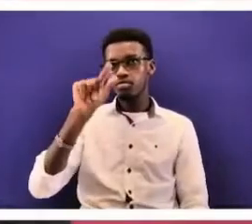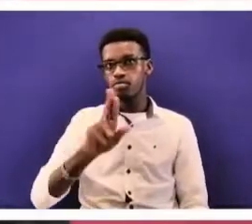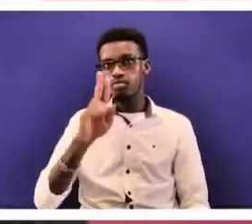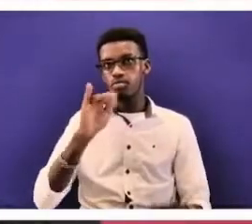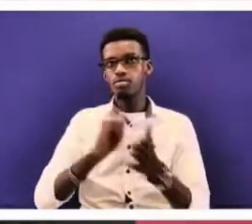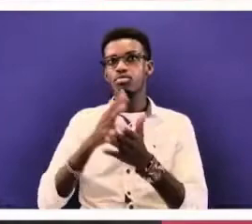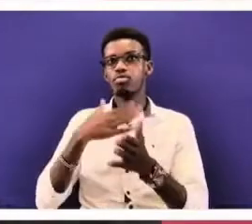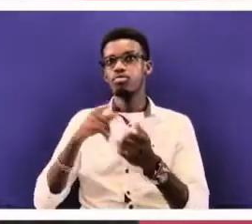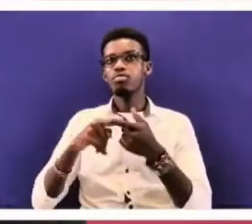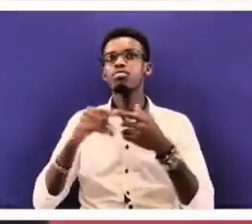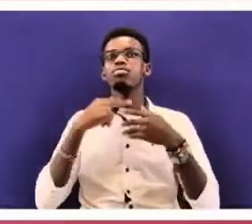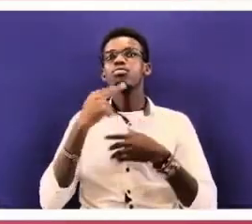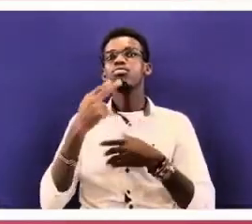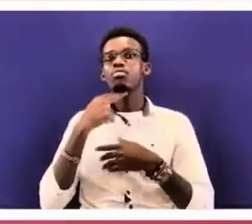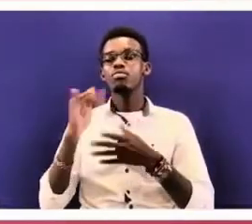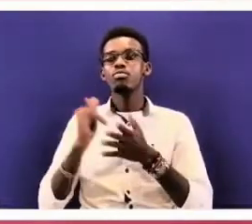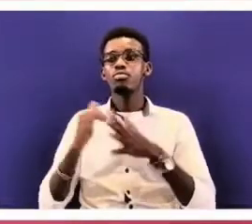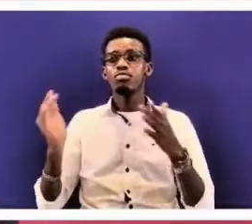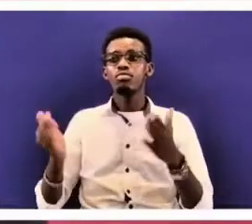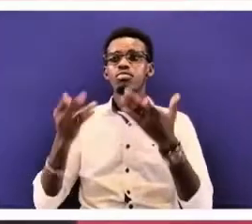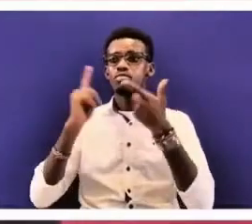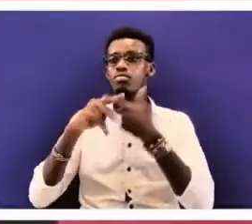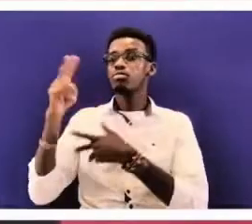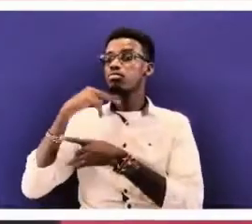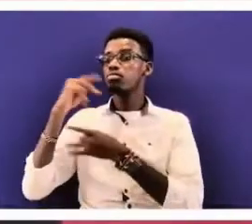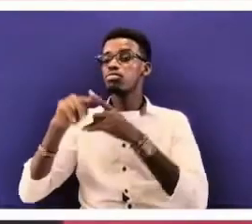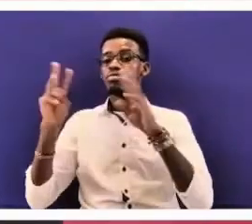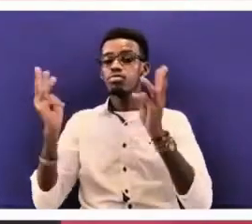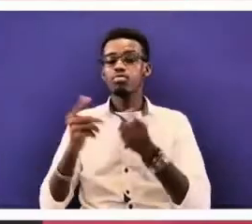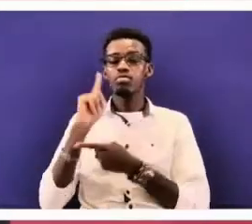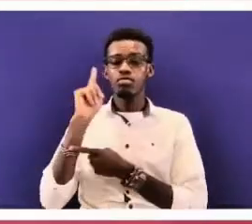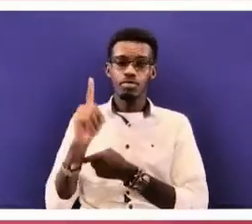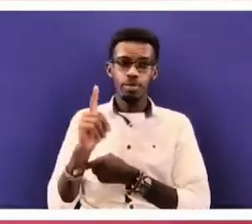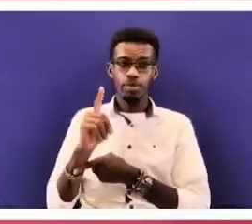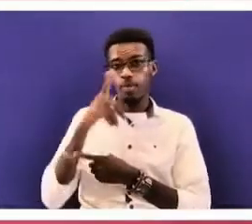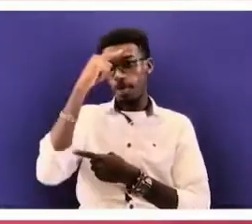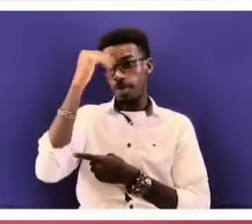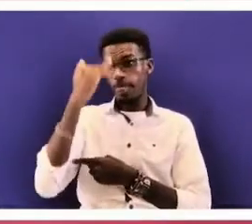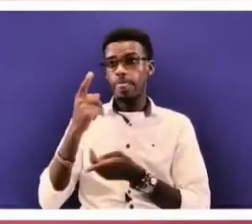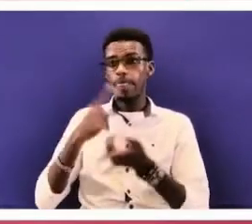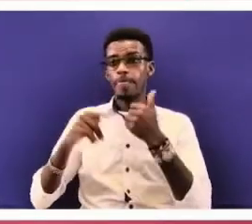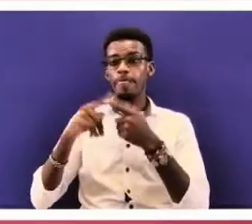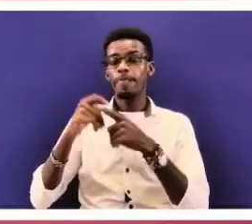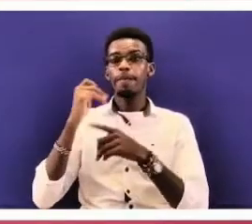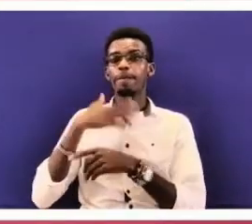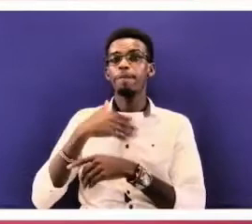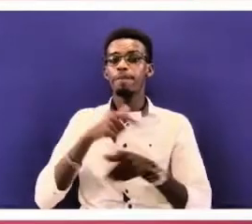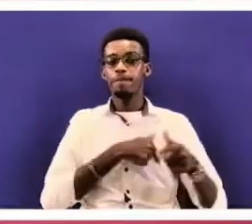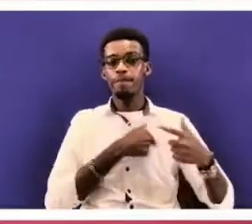my cracky voice and lifting up the words to you because it's coming from my heart.